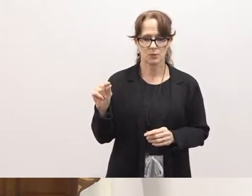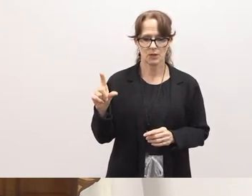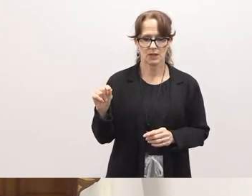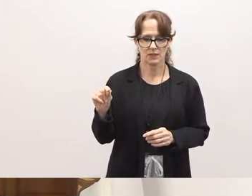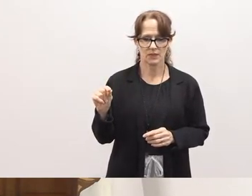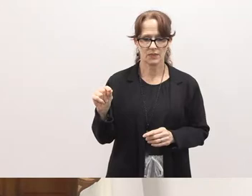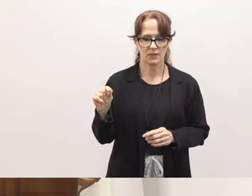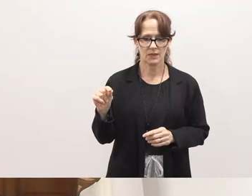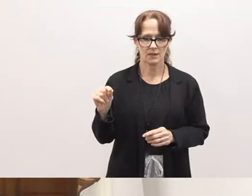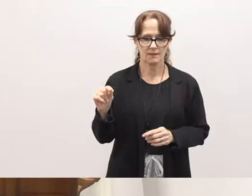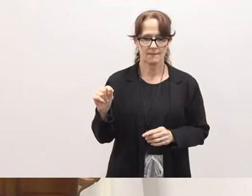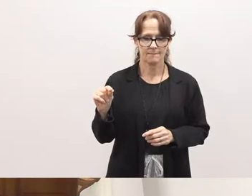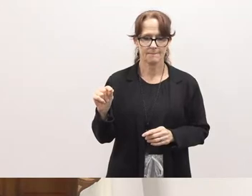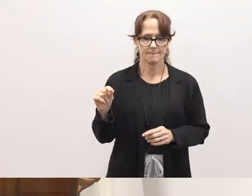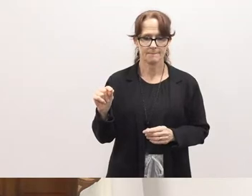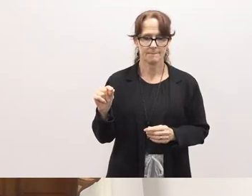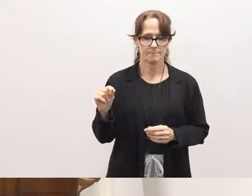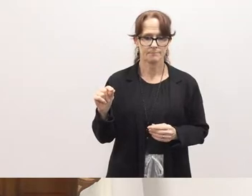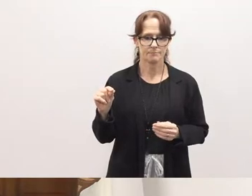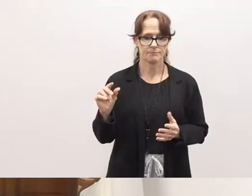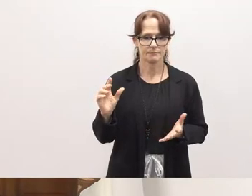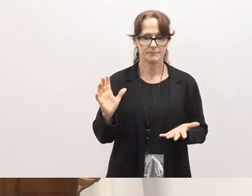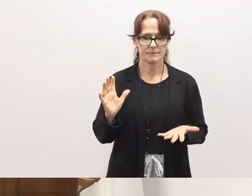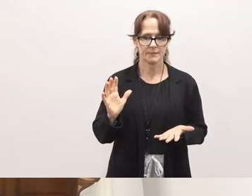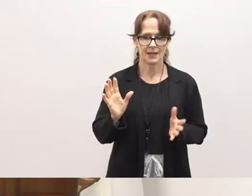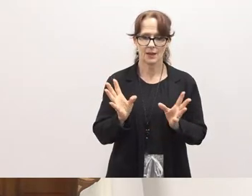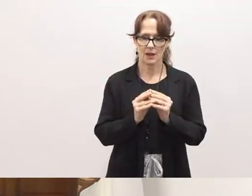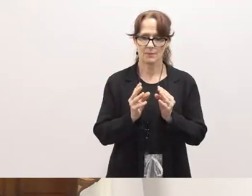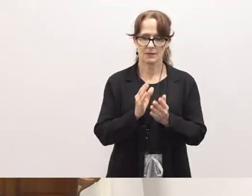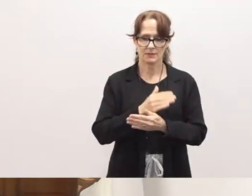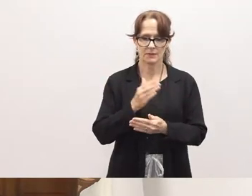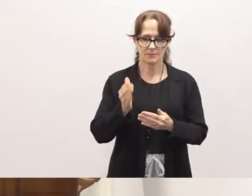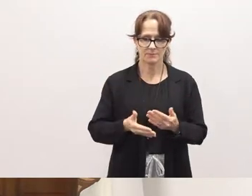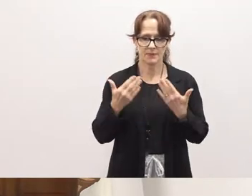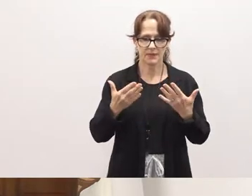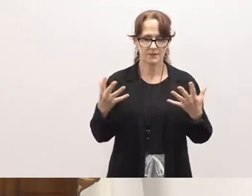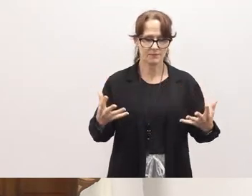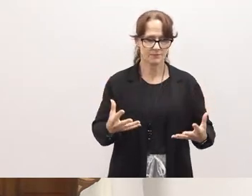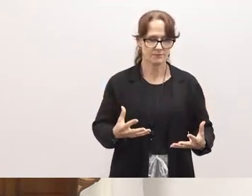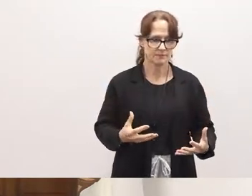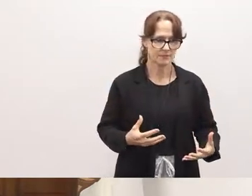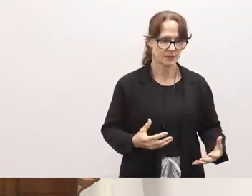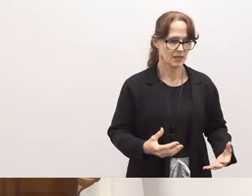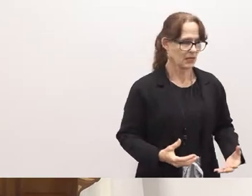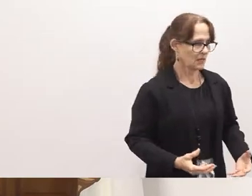20th. And so with that, our meeting is adjourned. Thank you, everybody.